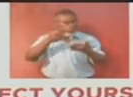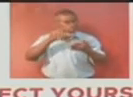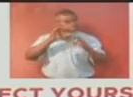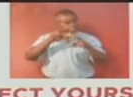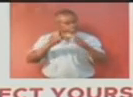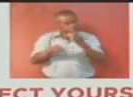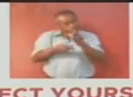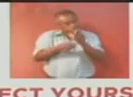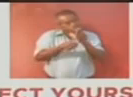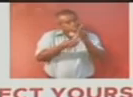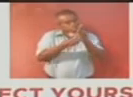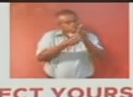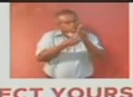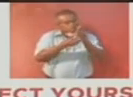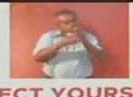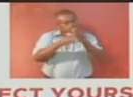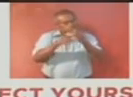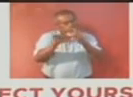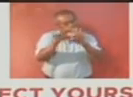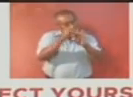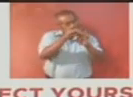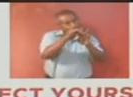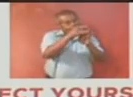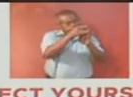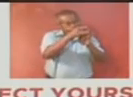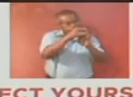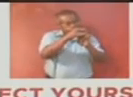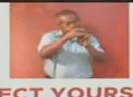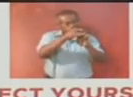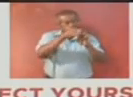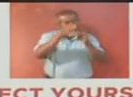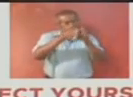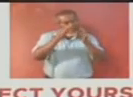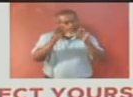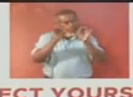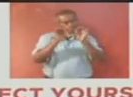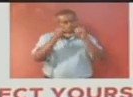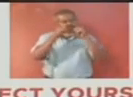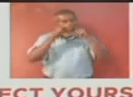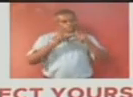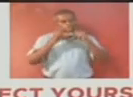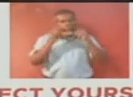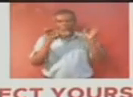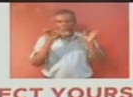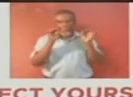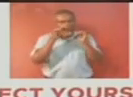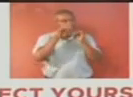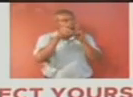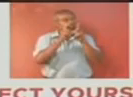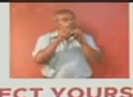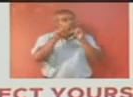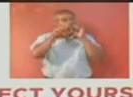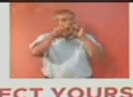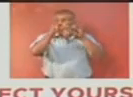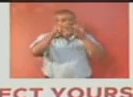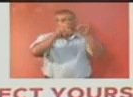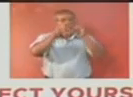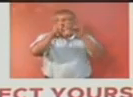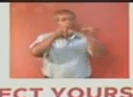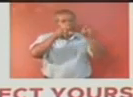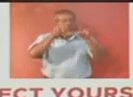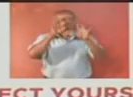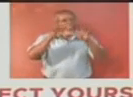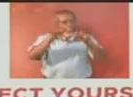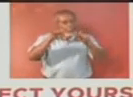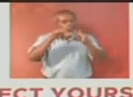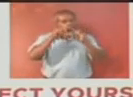have now confirmed via various studies that it does contribute in a significant way. But the other bit of